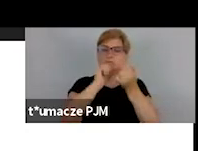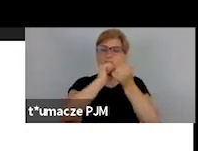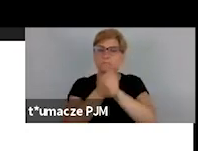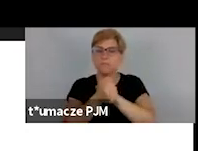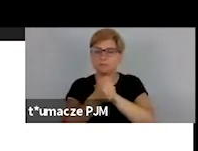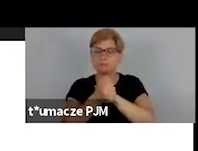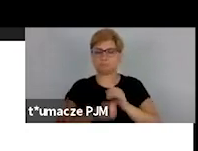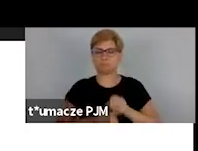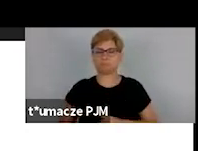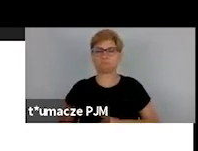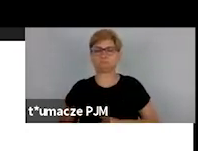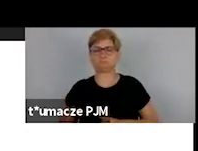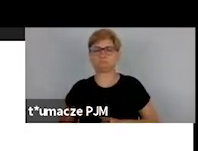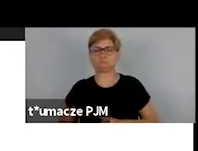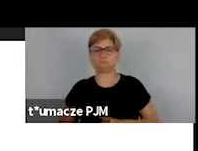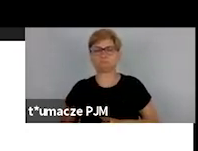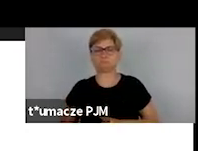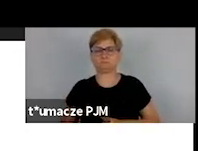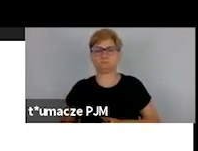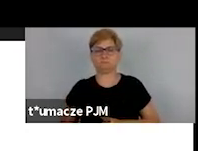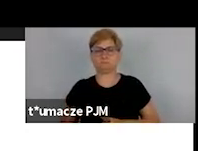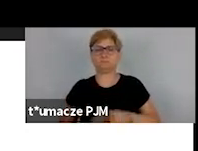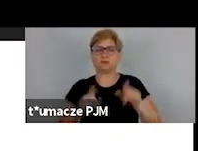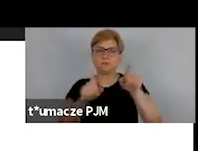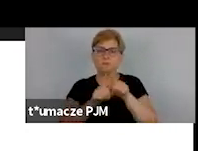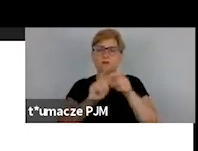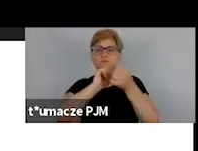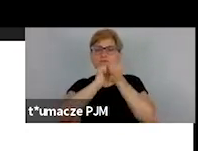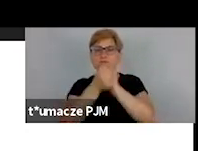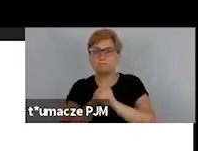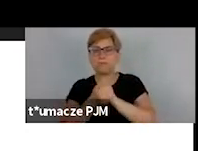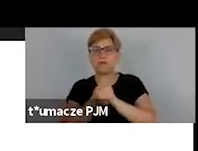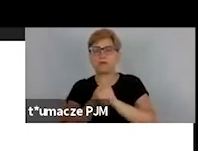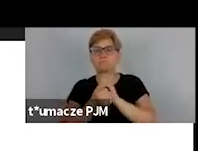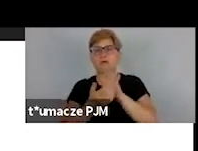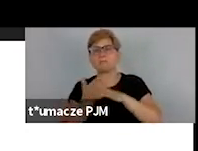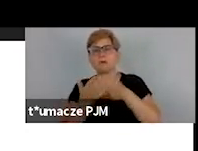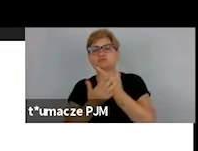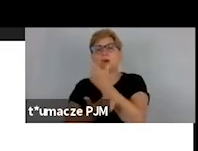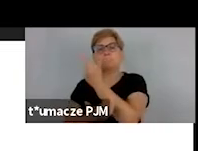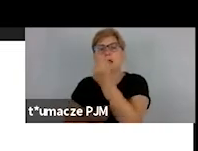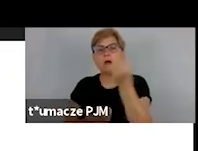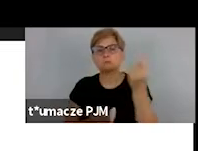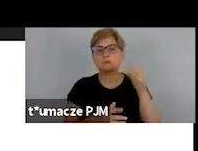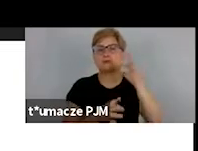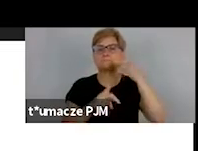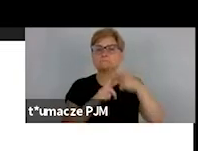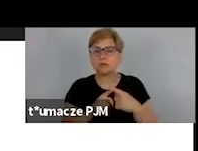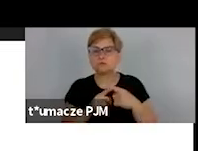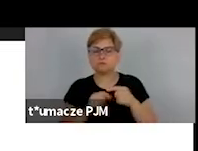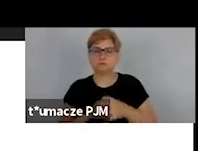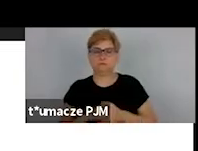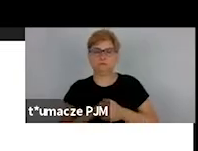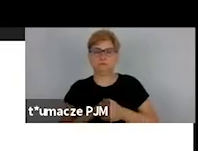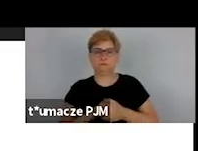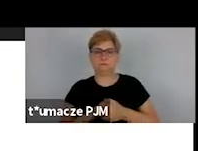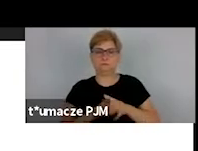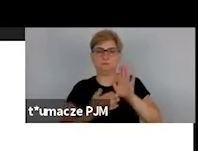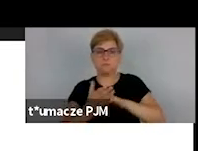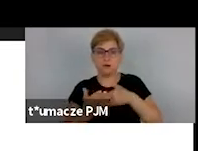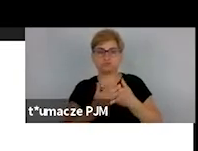times, and men who had paid for sex in the last year, 3 times more likely. That last one is something we can come back to if